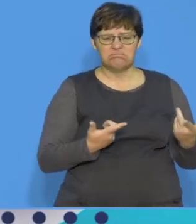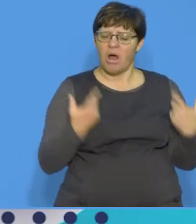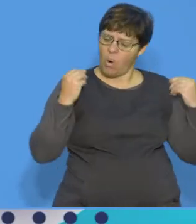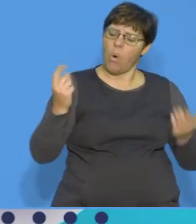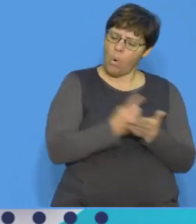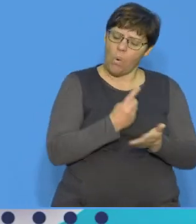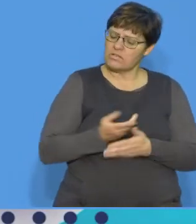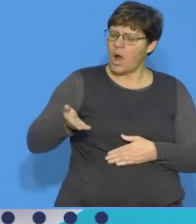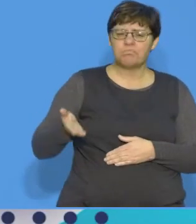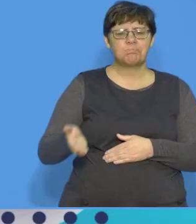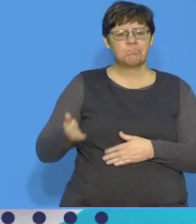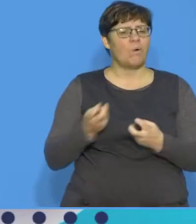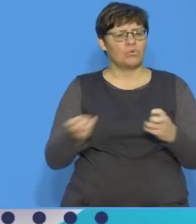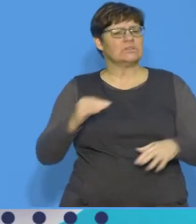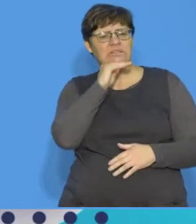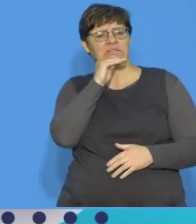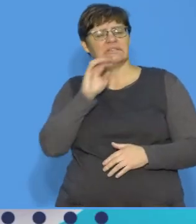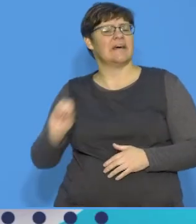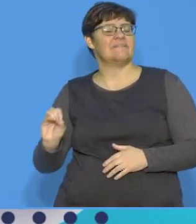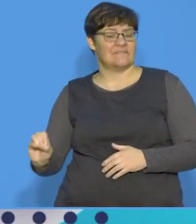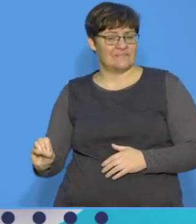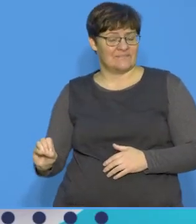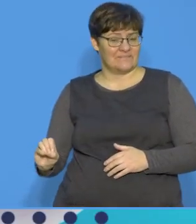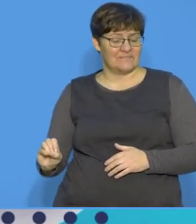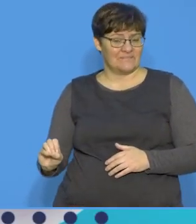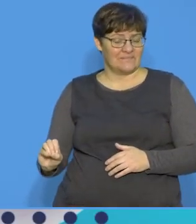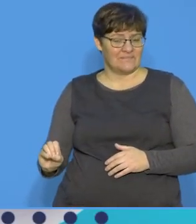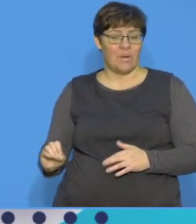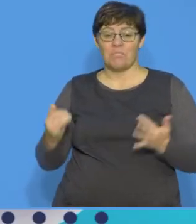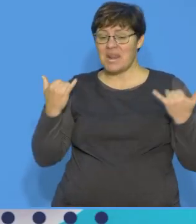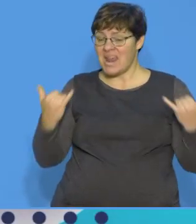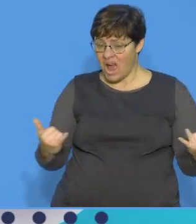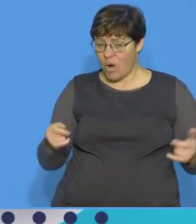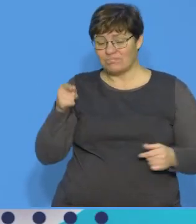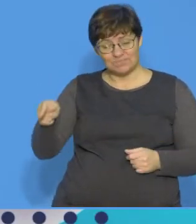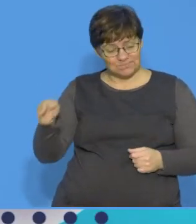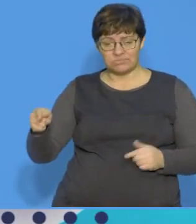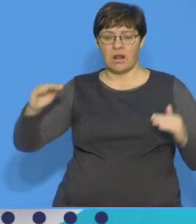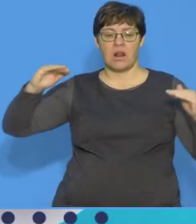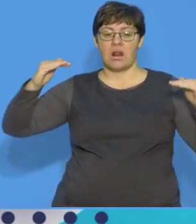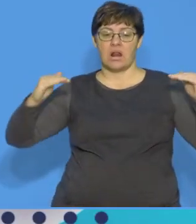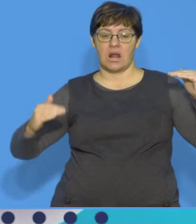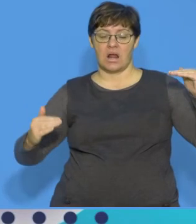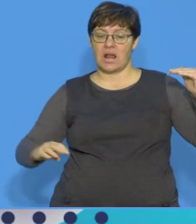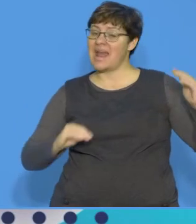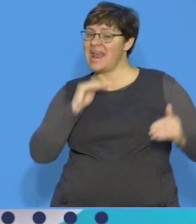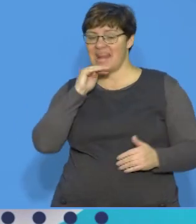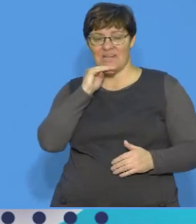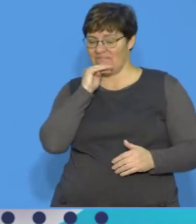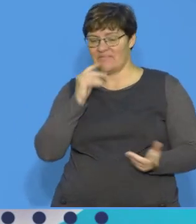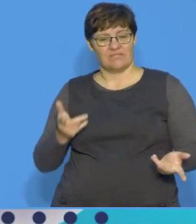human history, that limiting factors are starting to